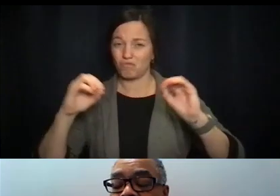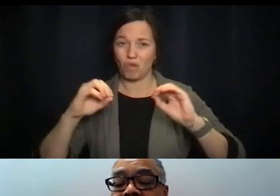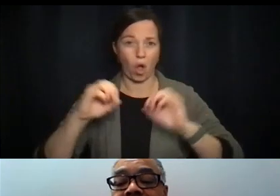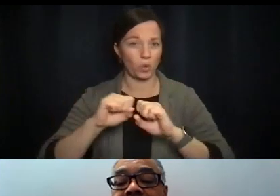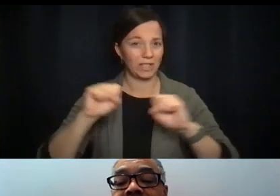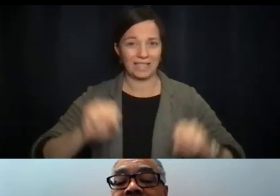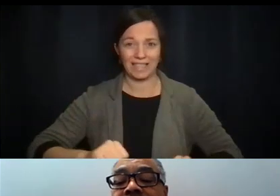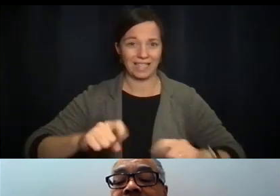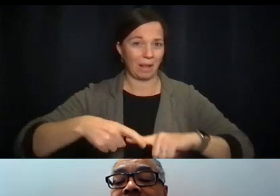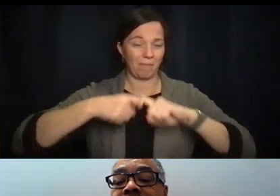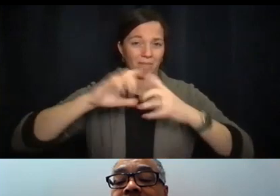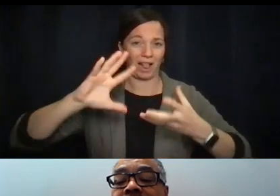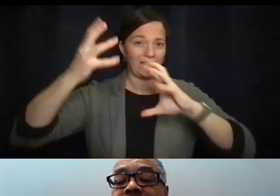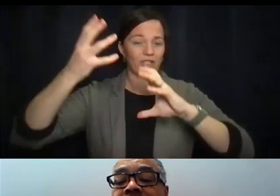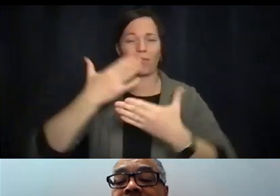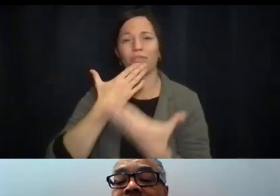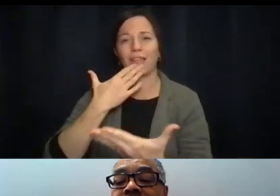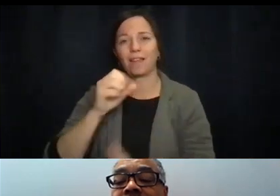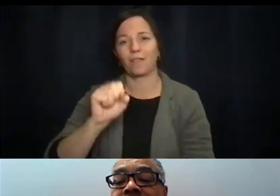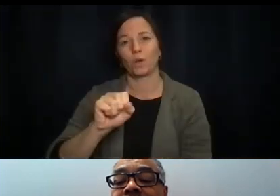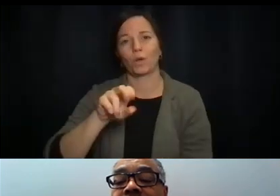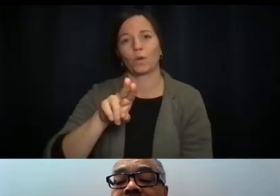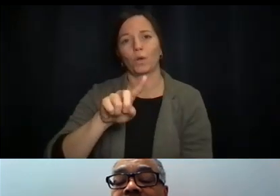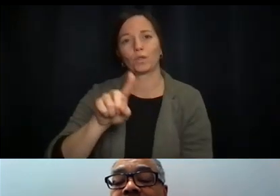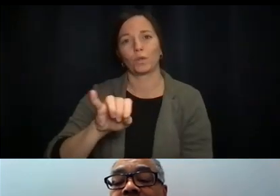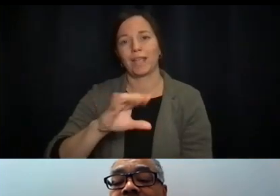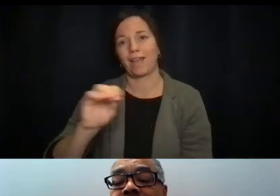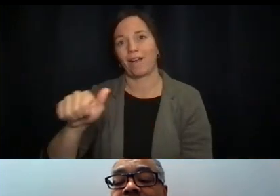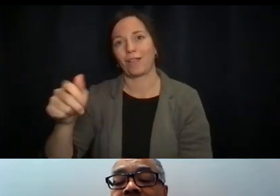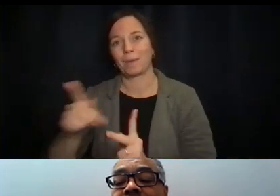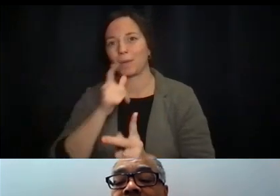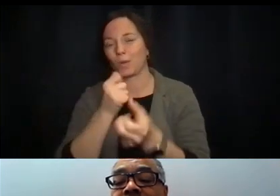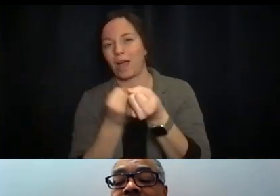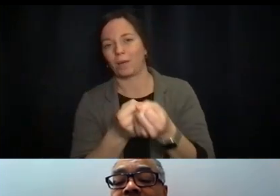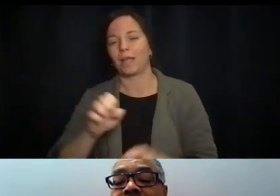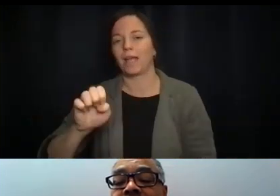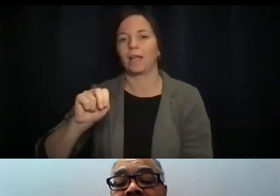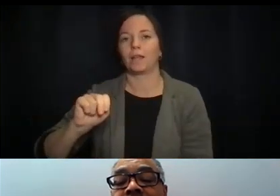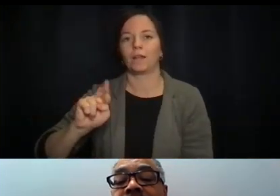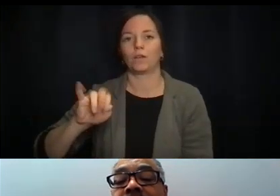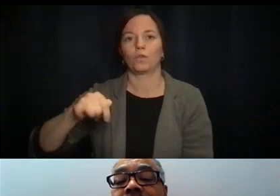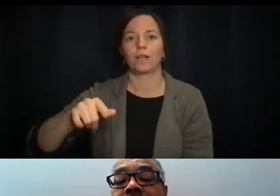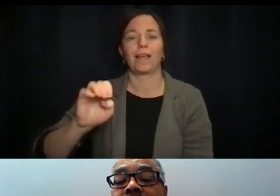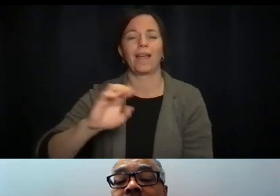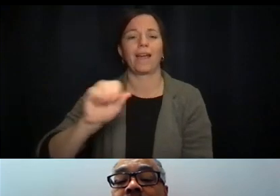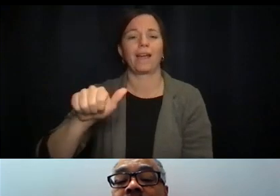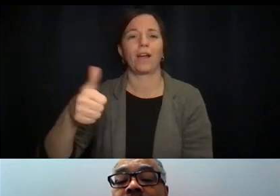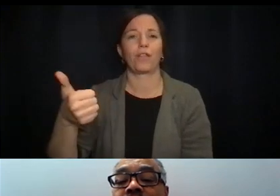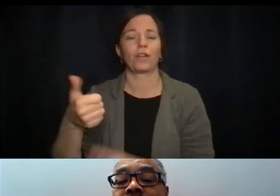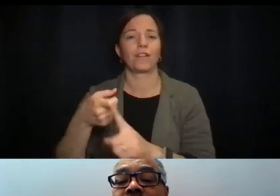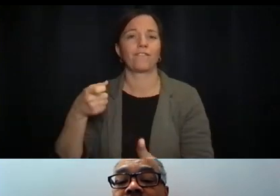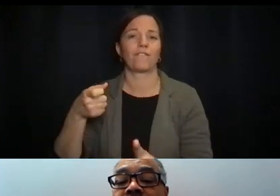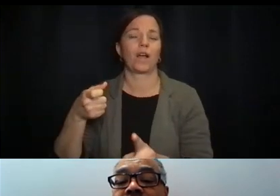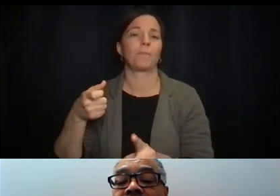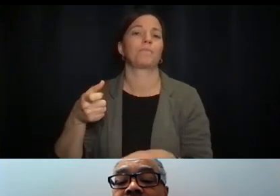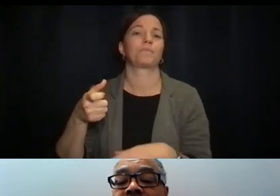system whatsoever. So kudos to Susie and others who have helped her, Enrique and Don Lopez from Fresno